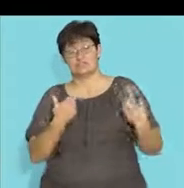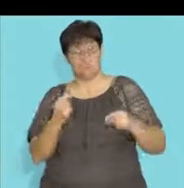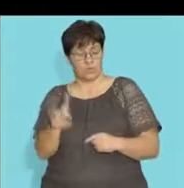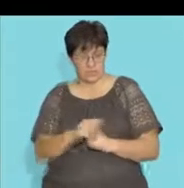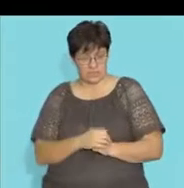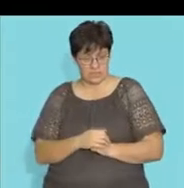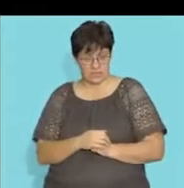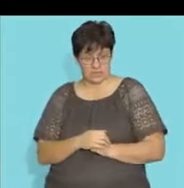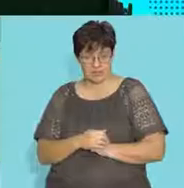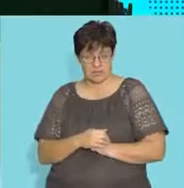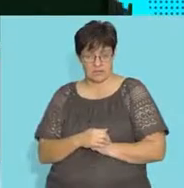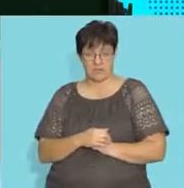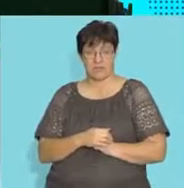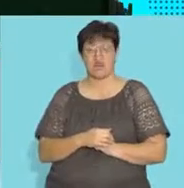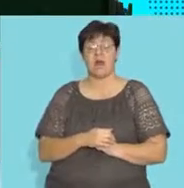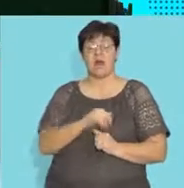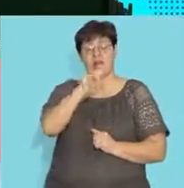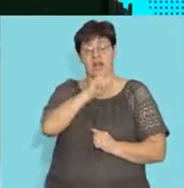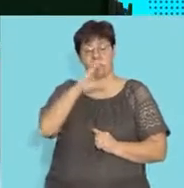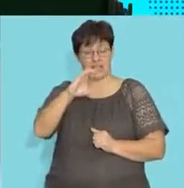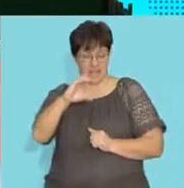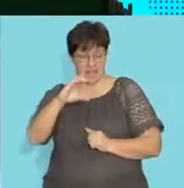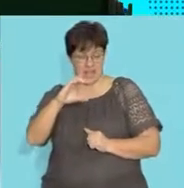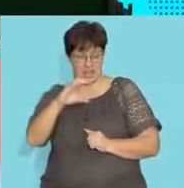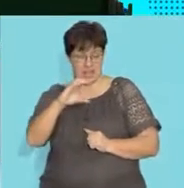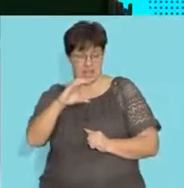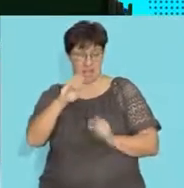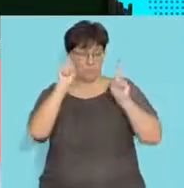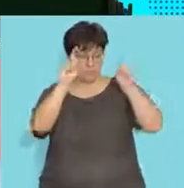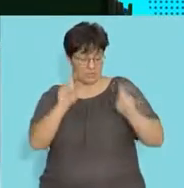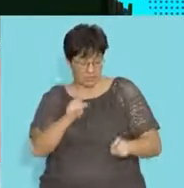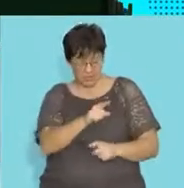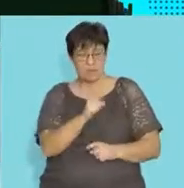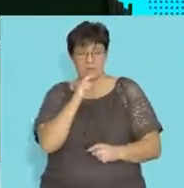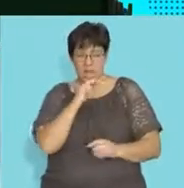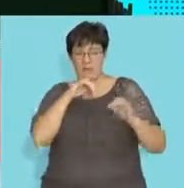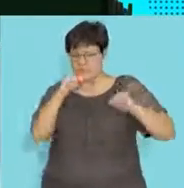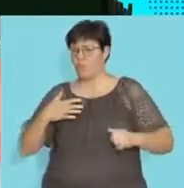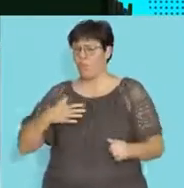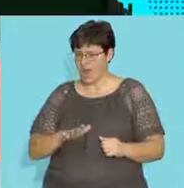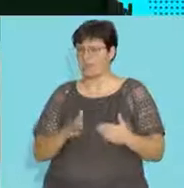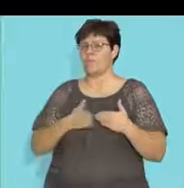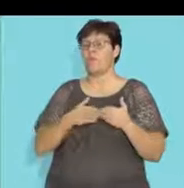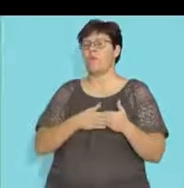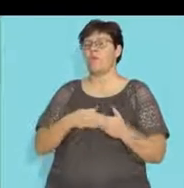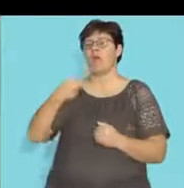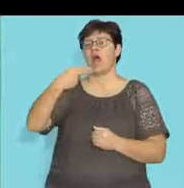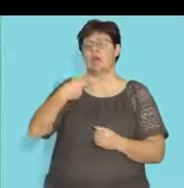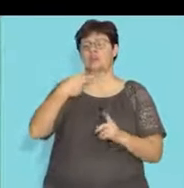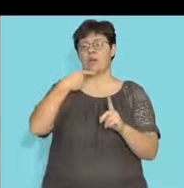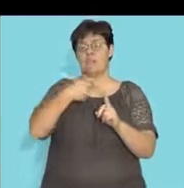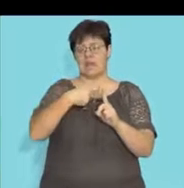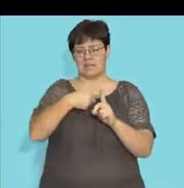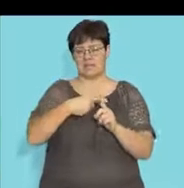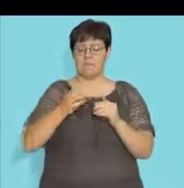do? According to Le Chatelier, the system will try to respond to this by making more hydrogen ions